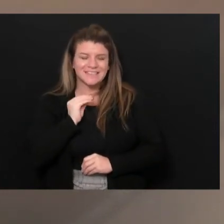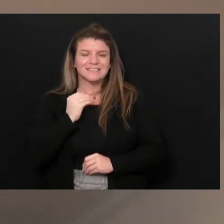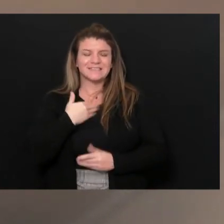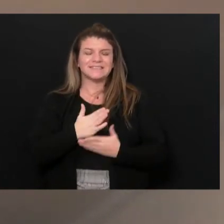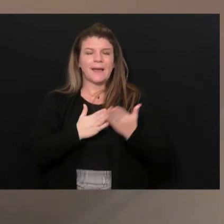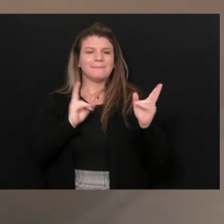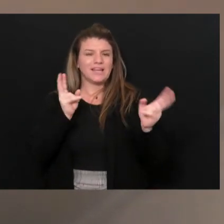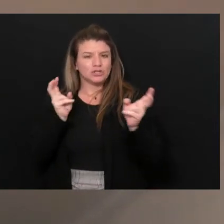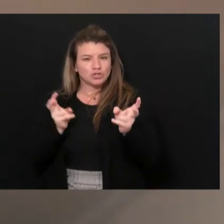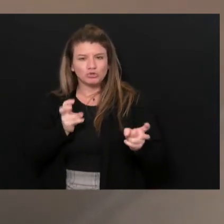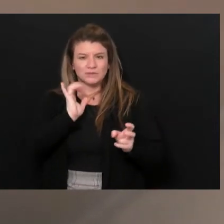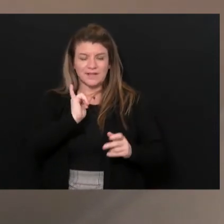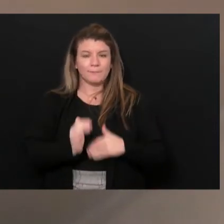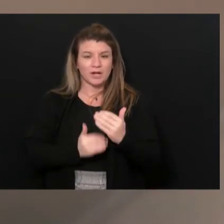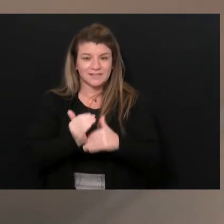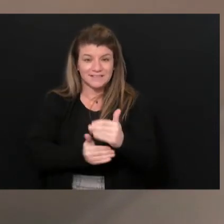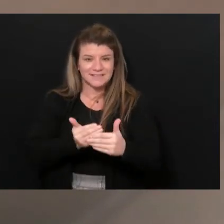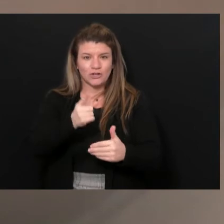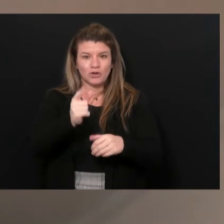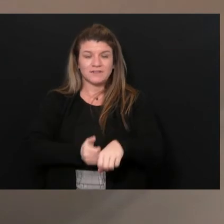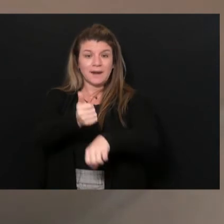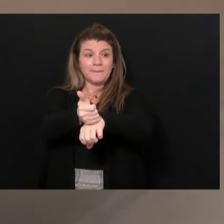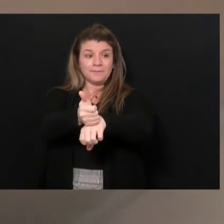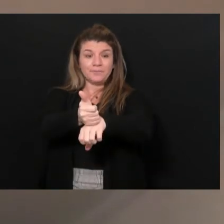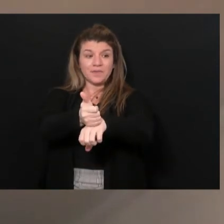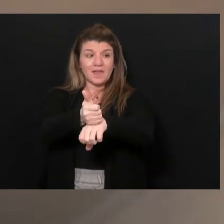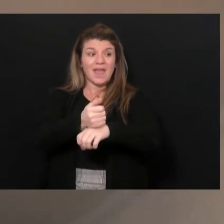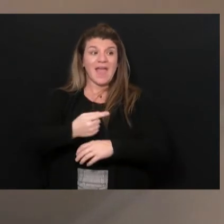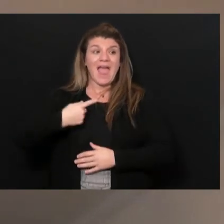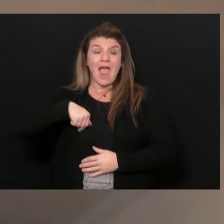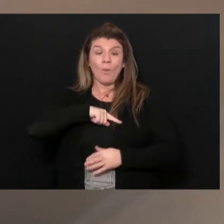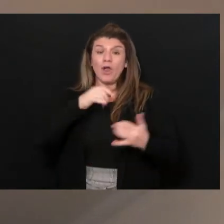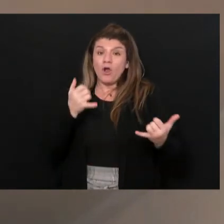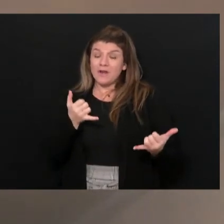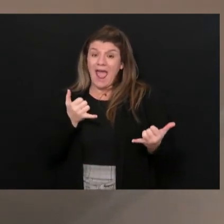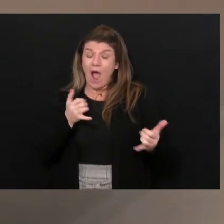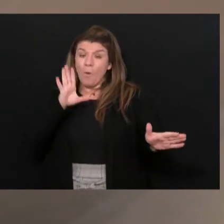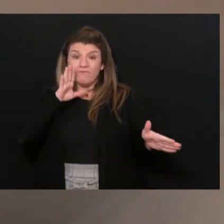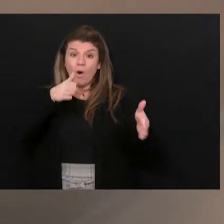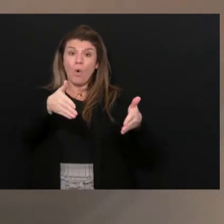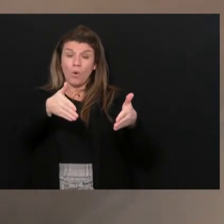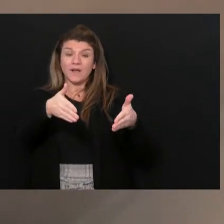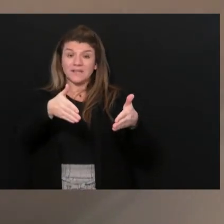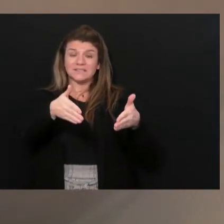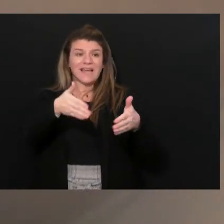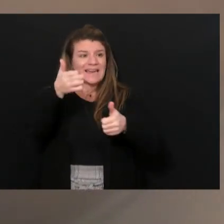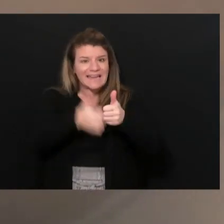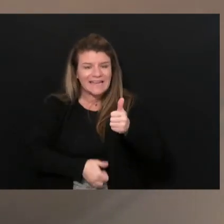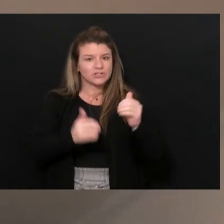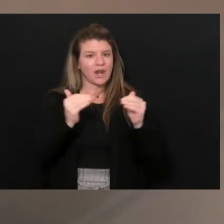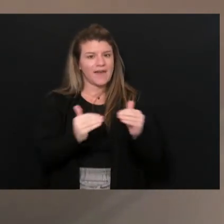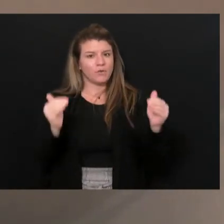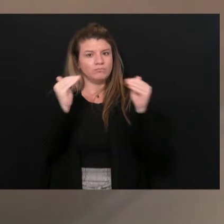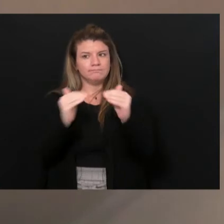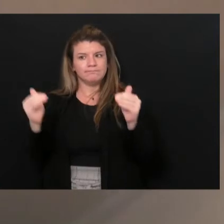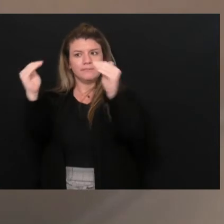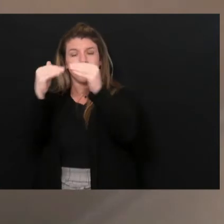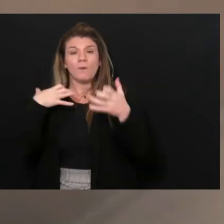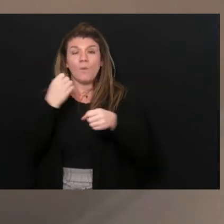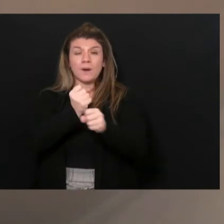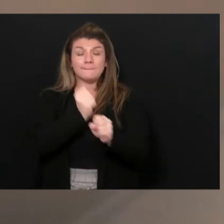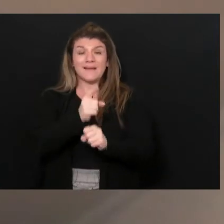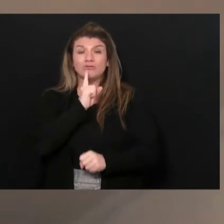issues with the process that you've set up. And we are really focused at every level to make sure that